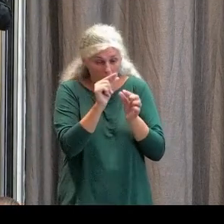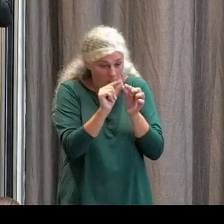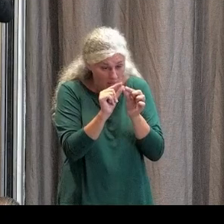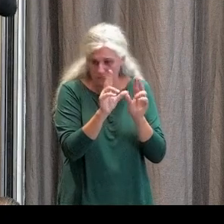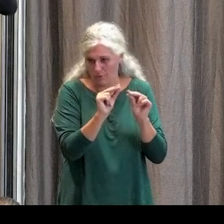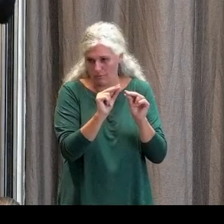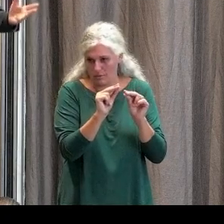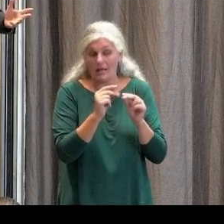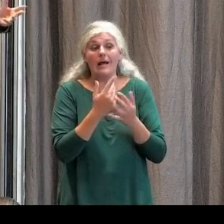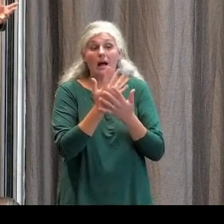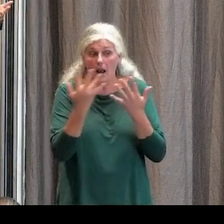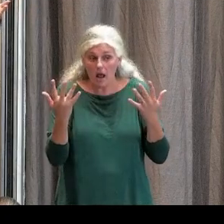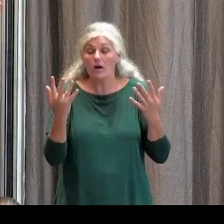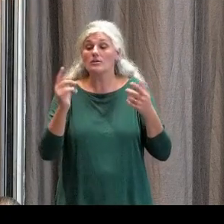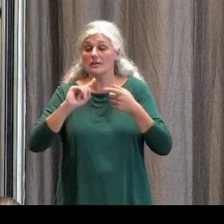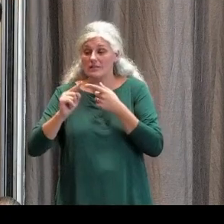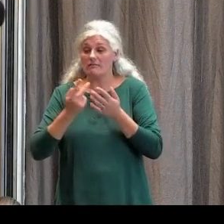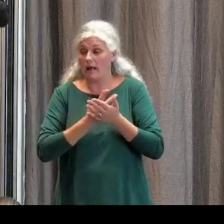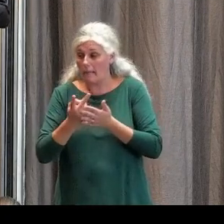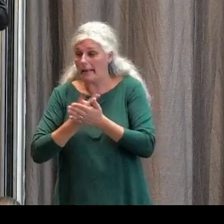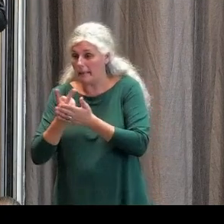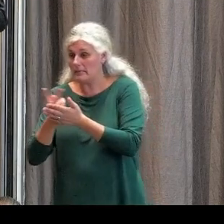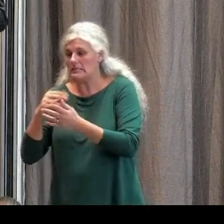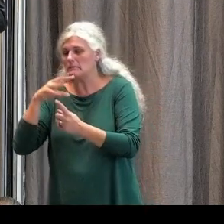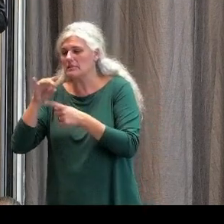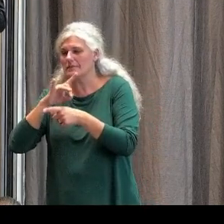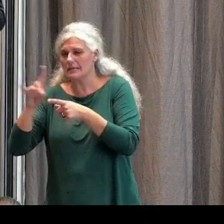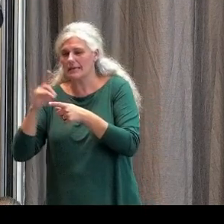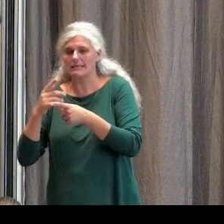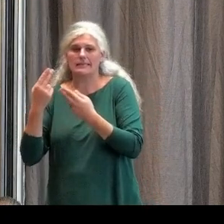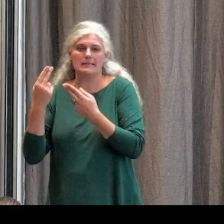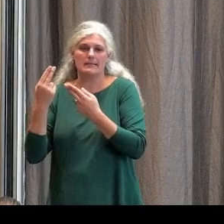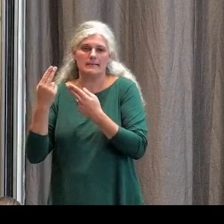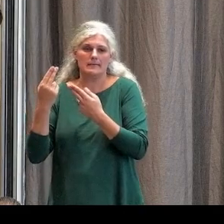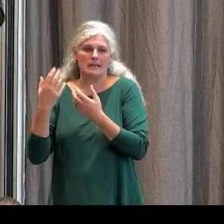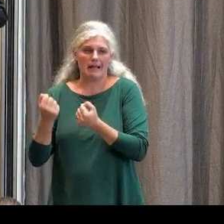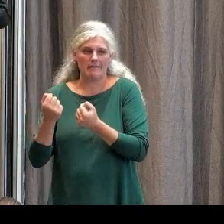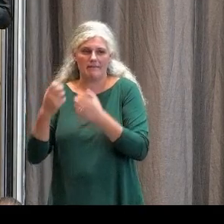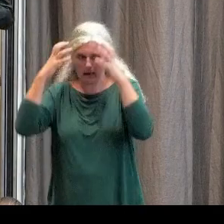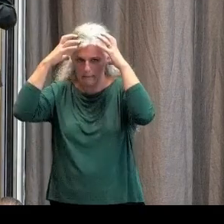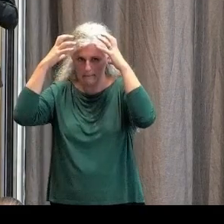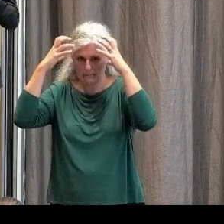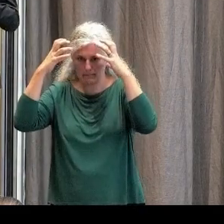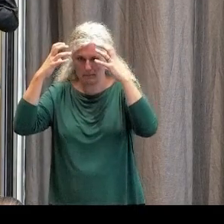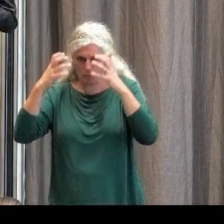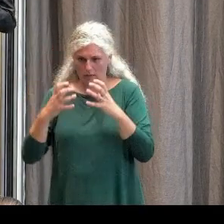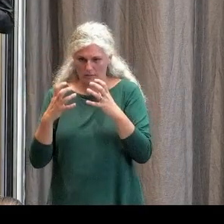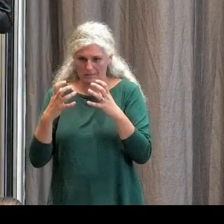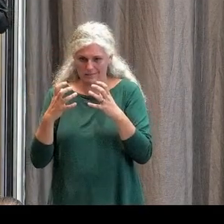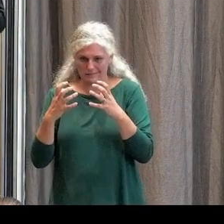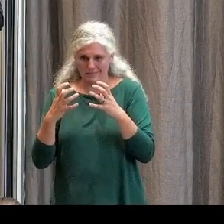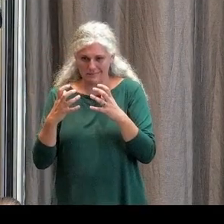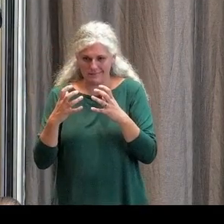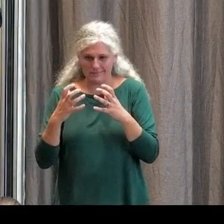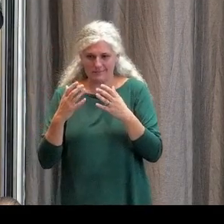So, with many, many of the epilepsies, particularly epilepsies acquired as a result of a brain insult, there isn't a way to